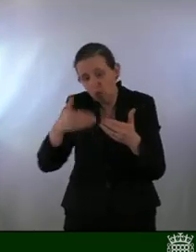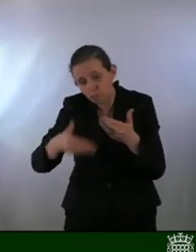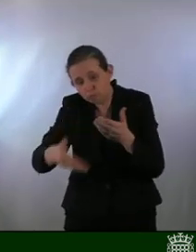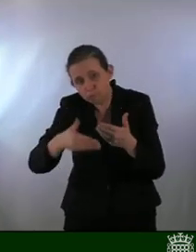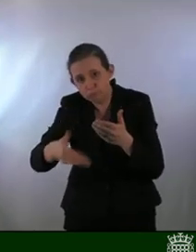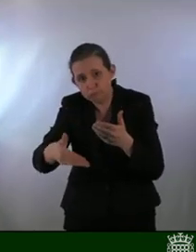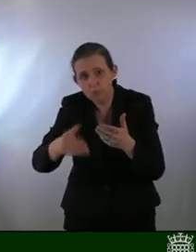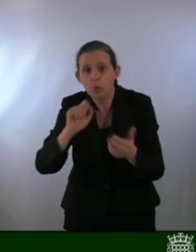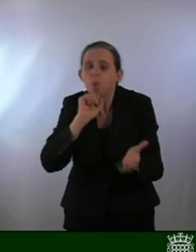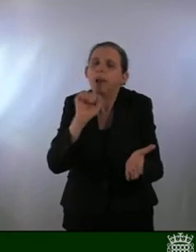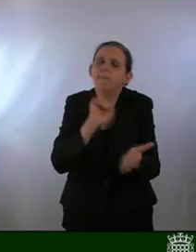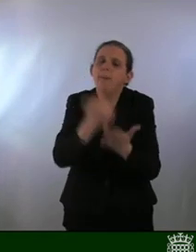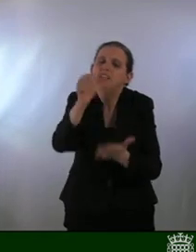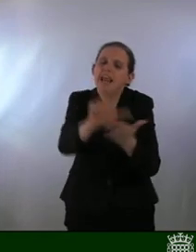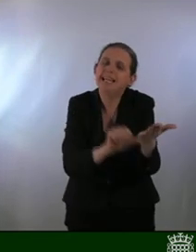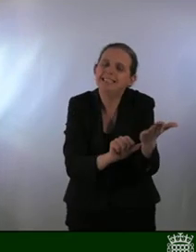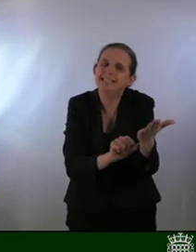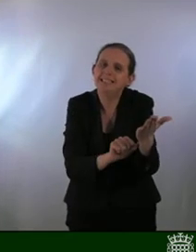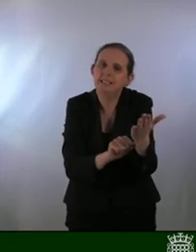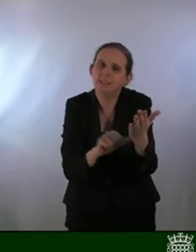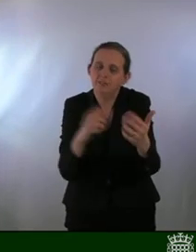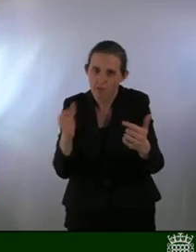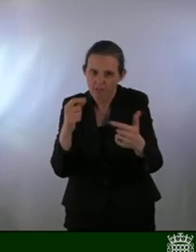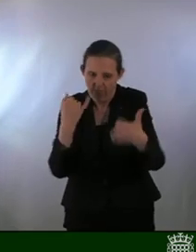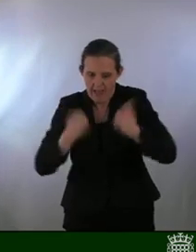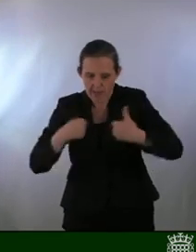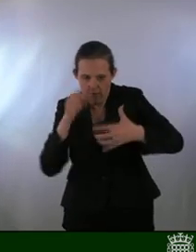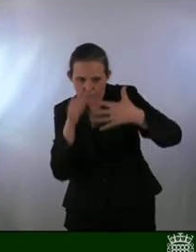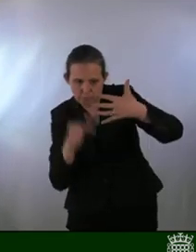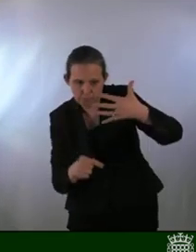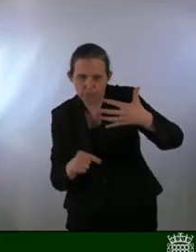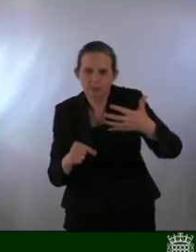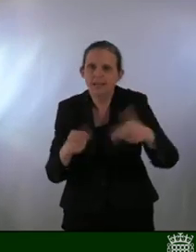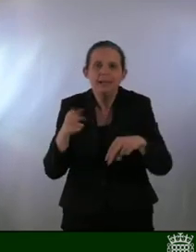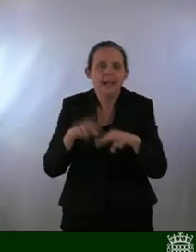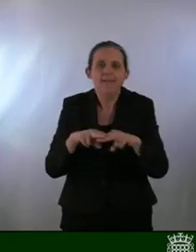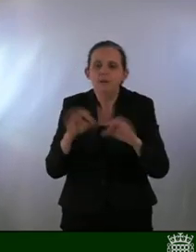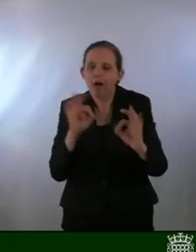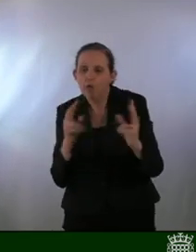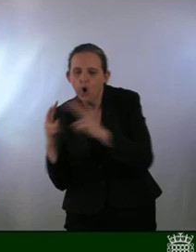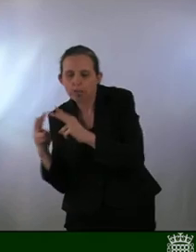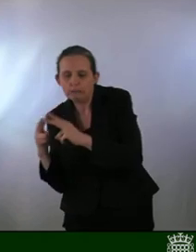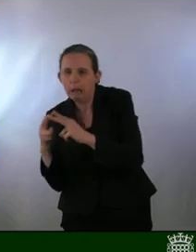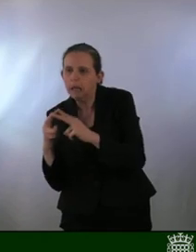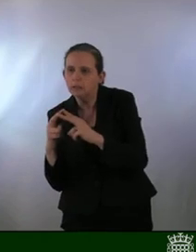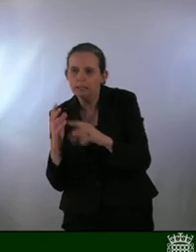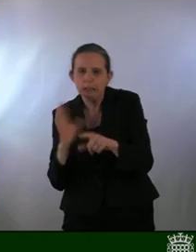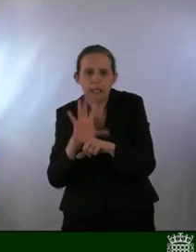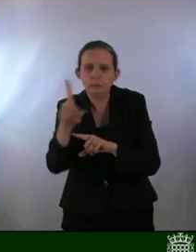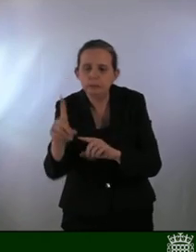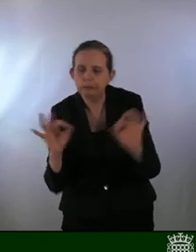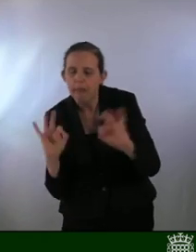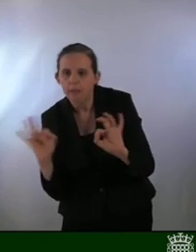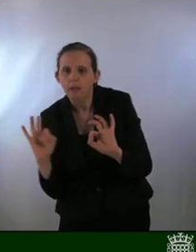publish a list of those conditions, and if you think you should have been contacted and you haven't, by next week, then get in